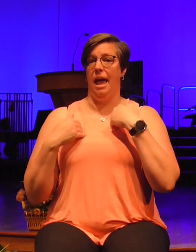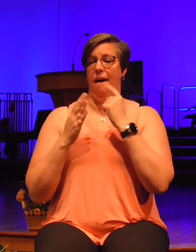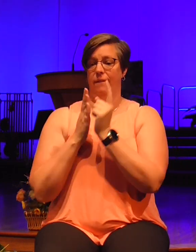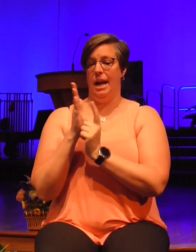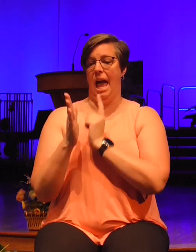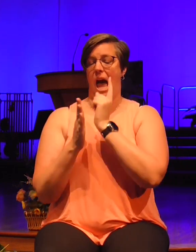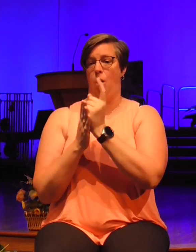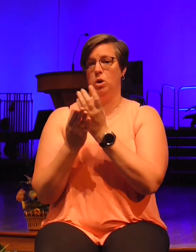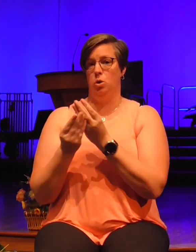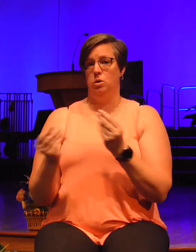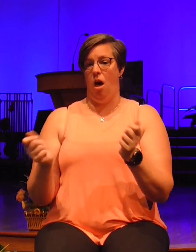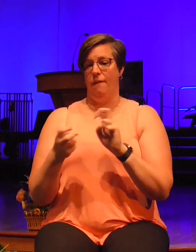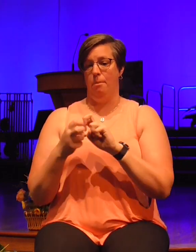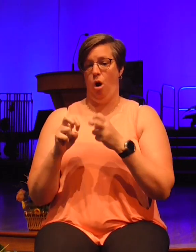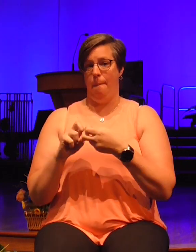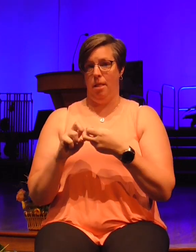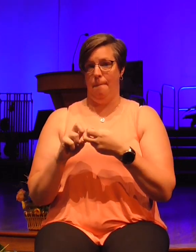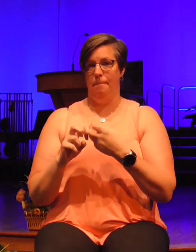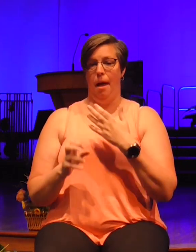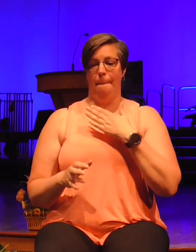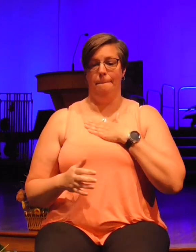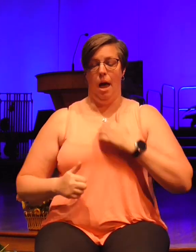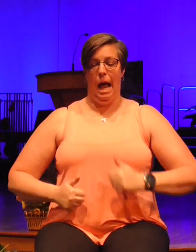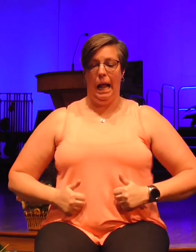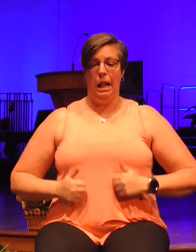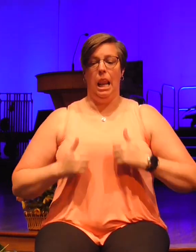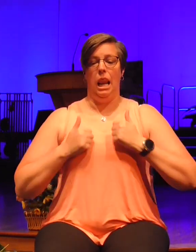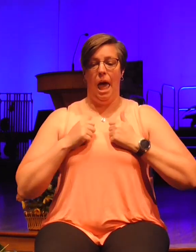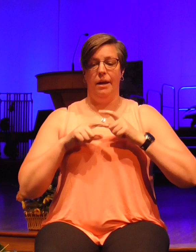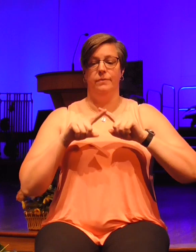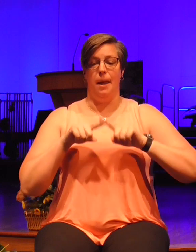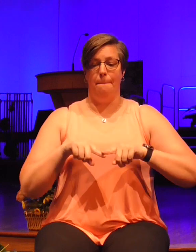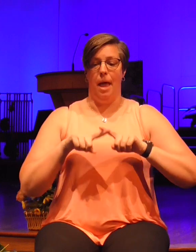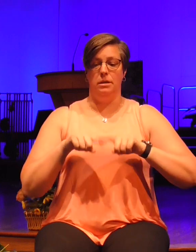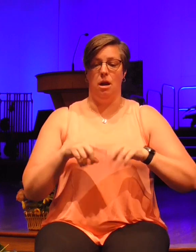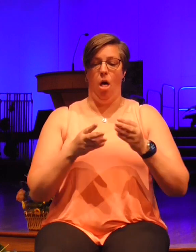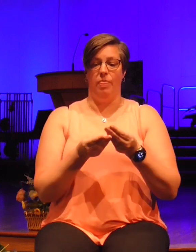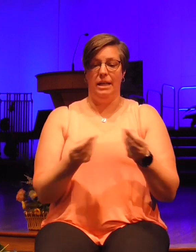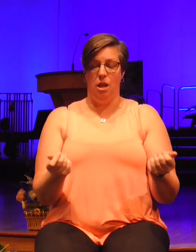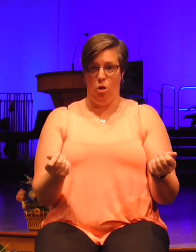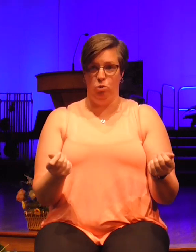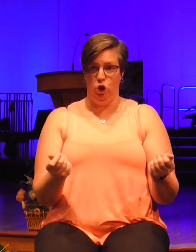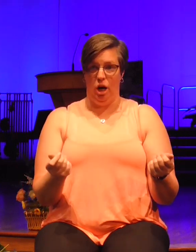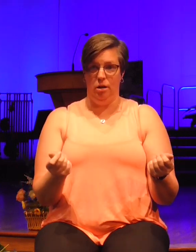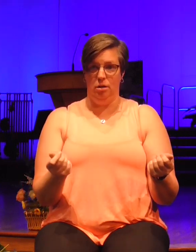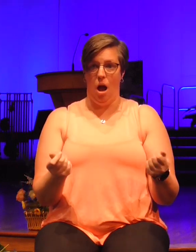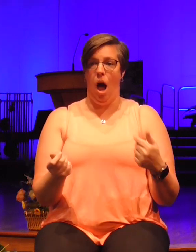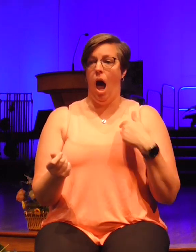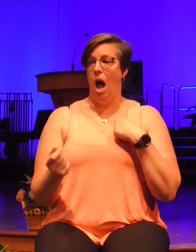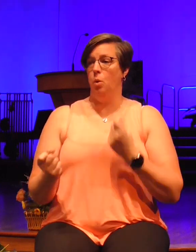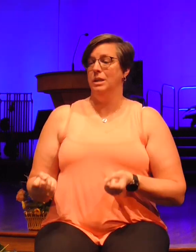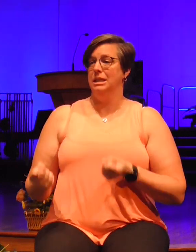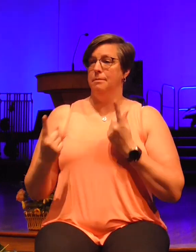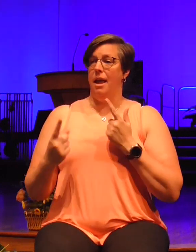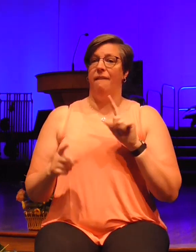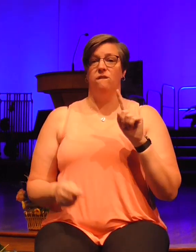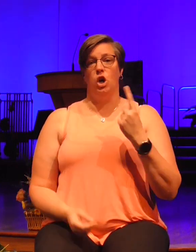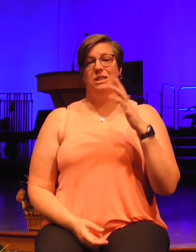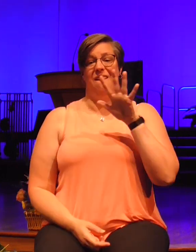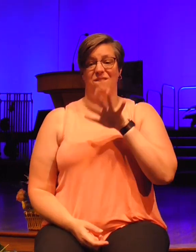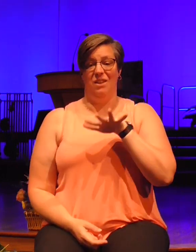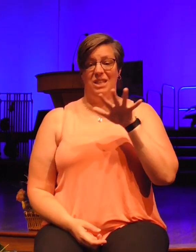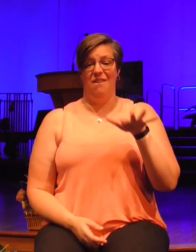solve a problem and my life depended on the solution, I would spend the first 55